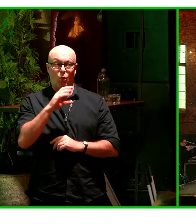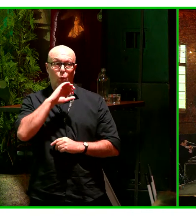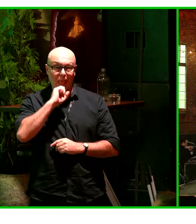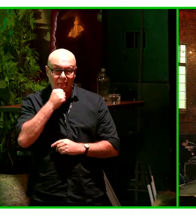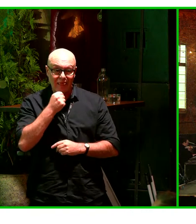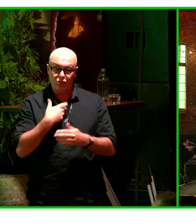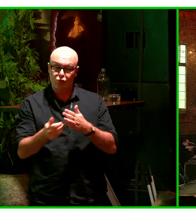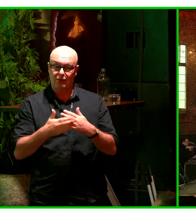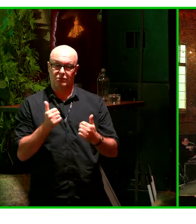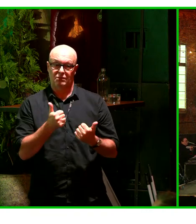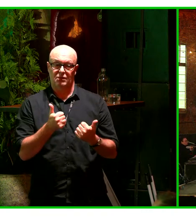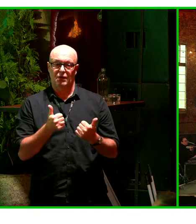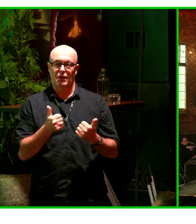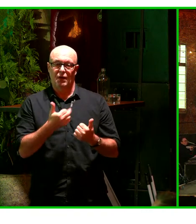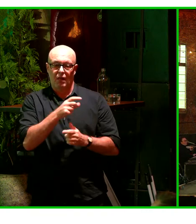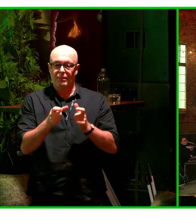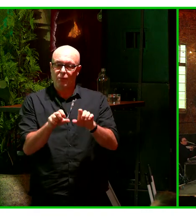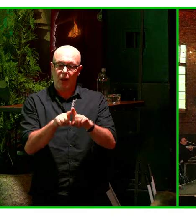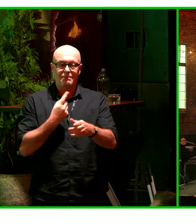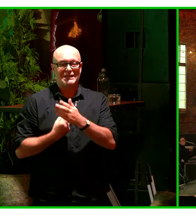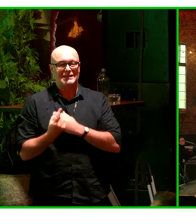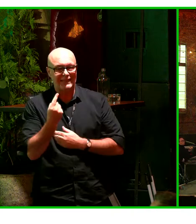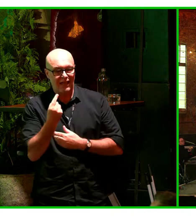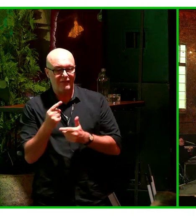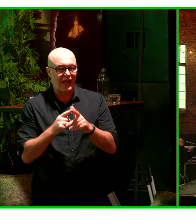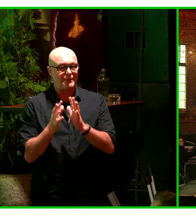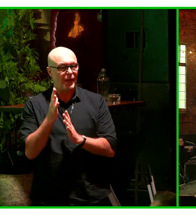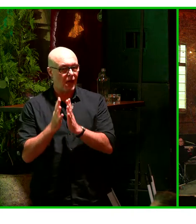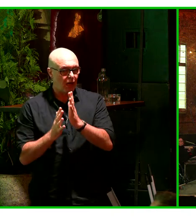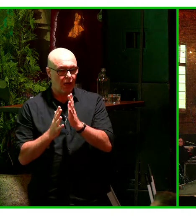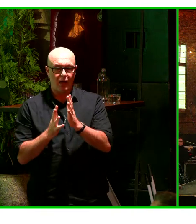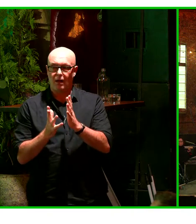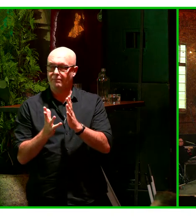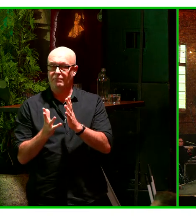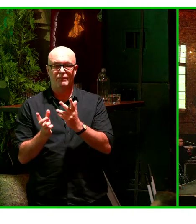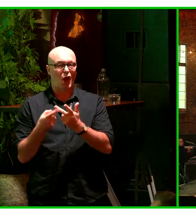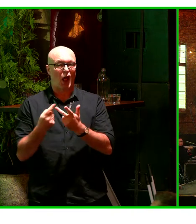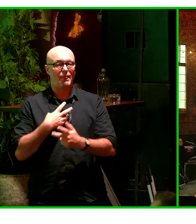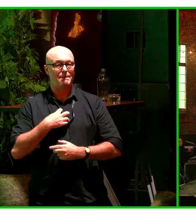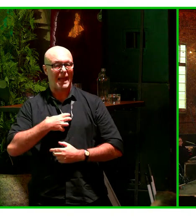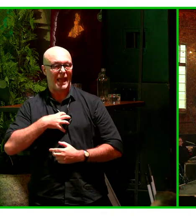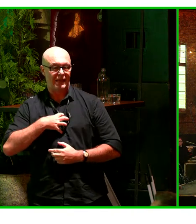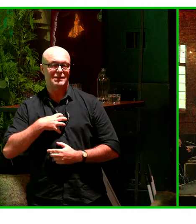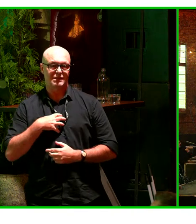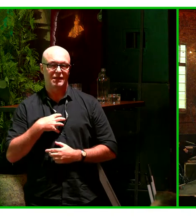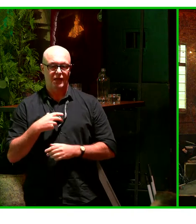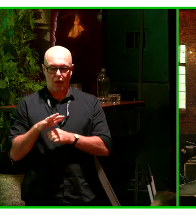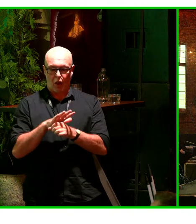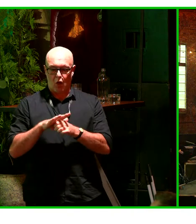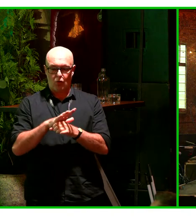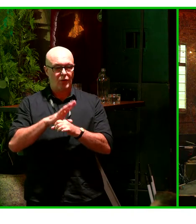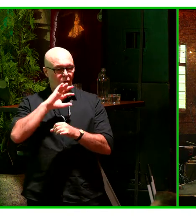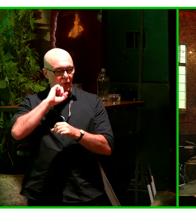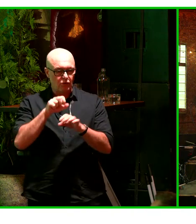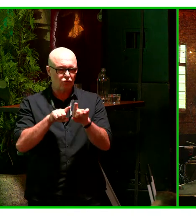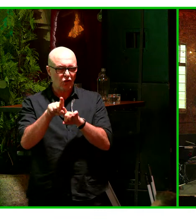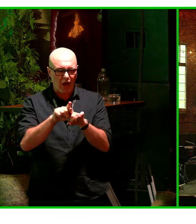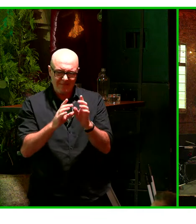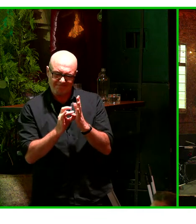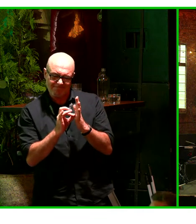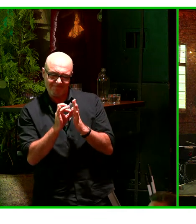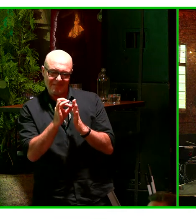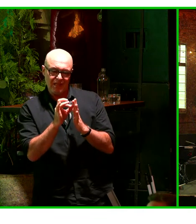of course, people like myself and Andy and the other Metro mayors and leaders locally will do what we can do.